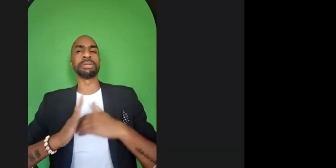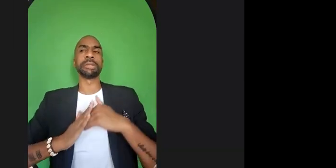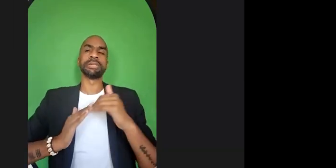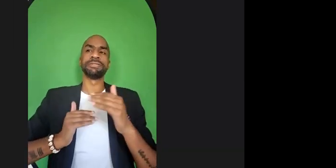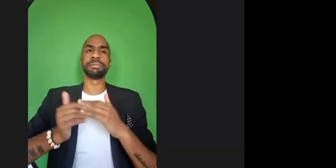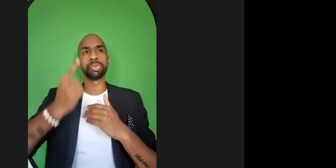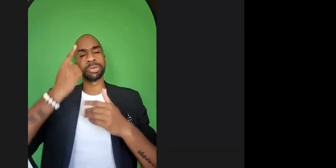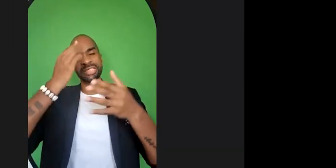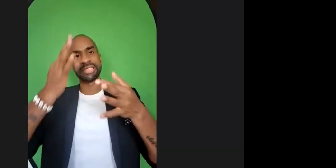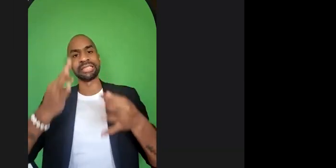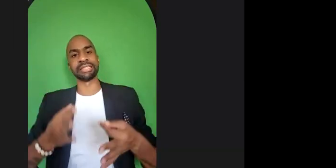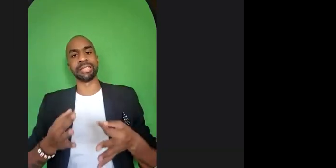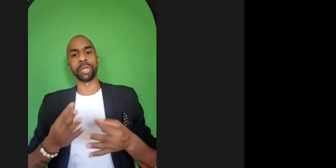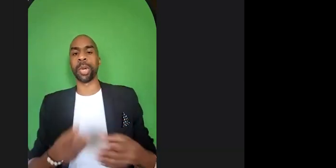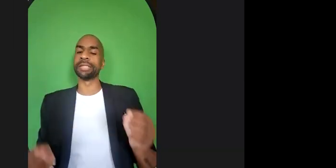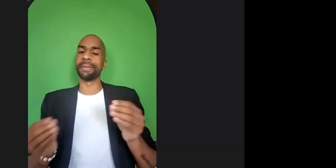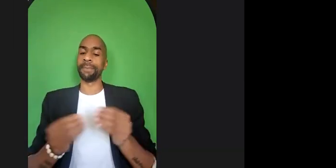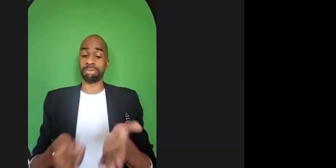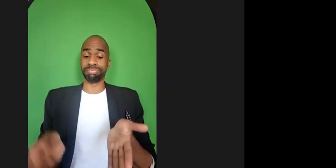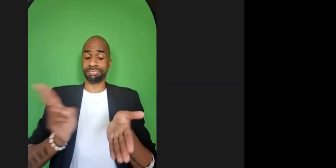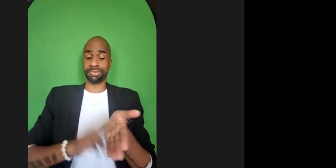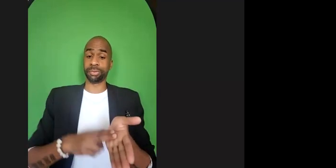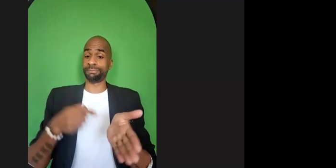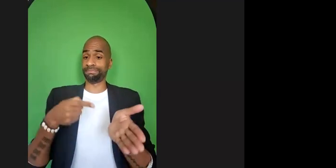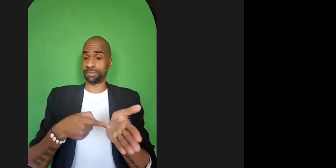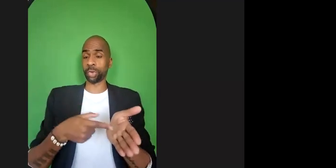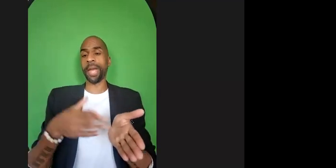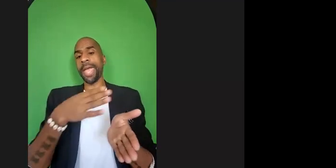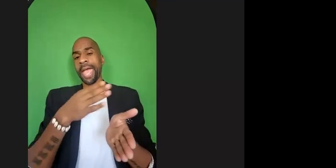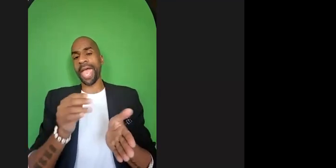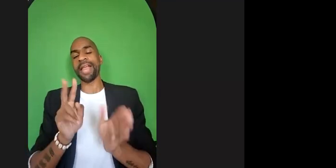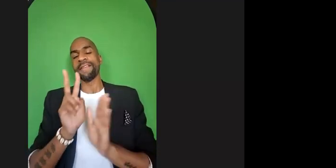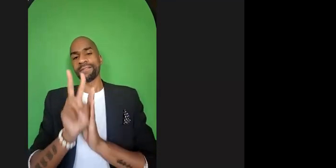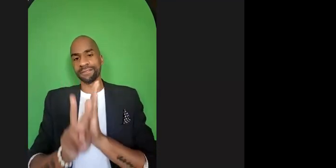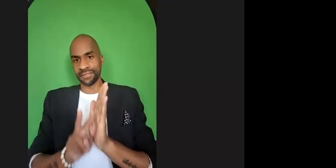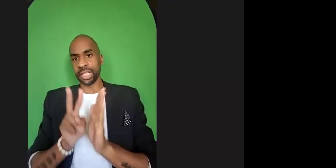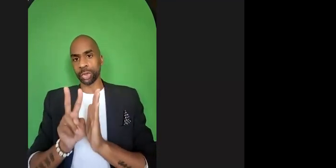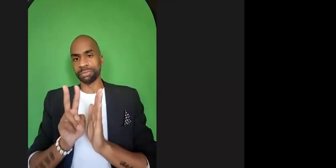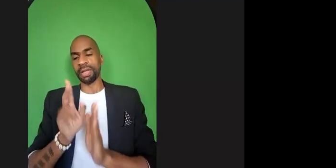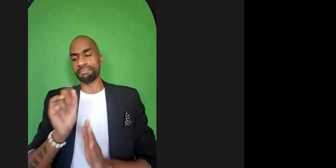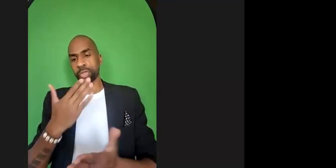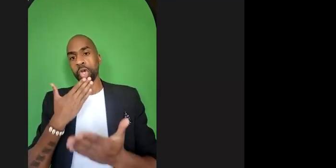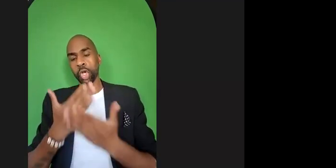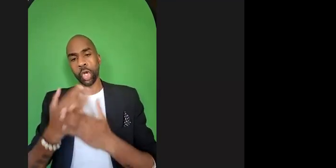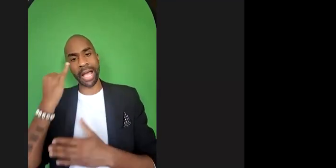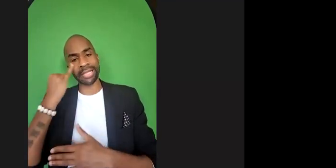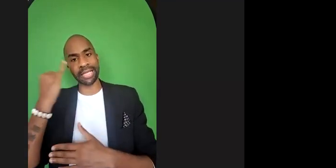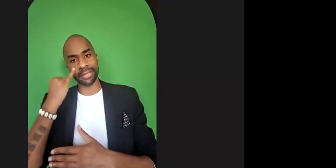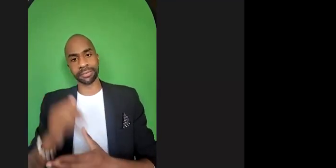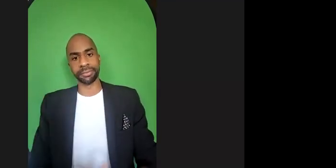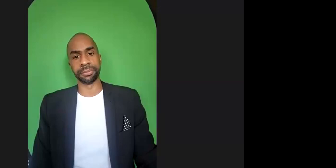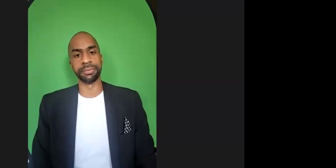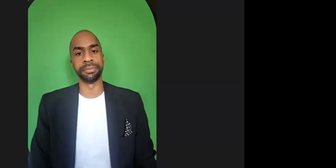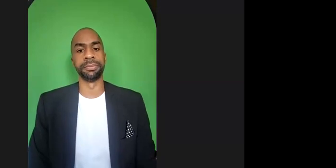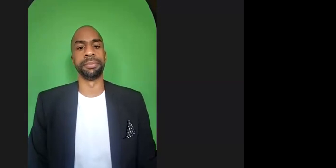decision, there's more than just a document or somebody else saying something. So that's a great idea. Yeah. Anything else? We're